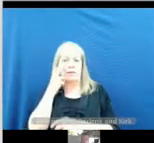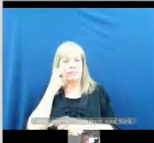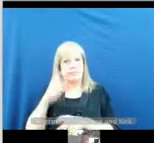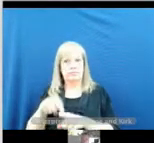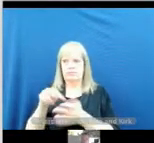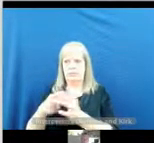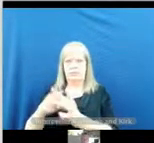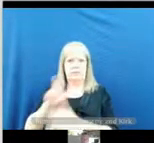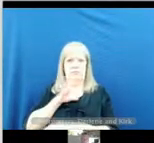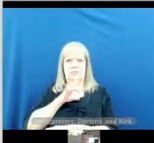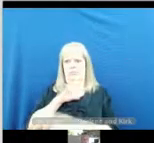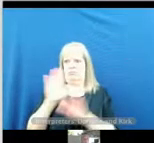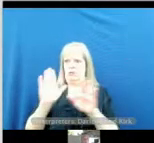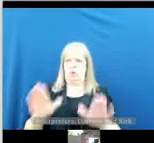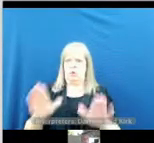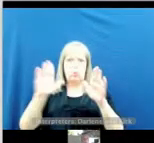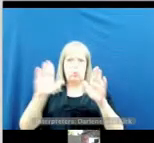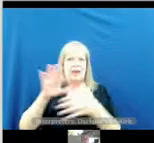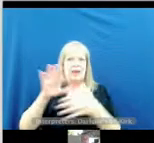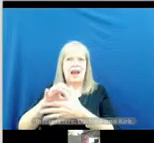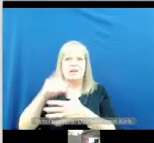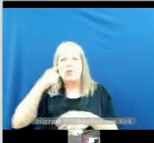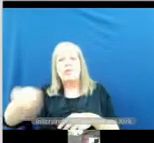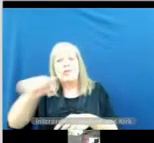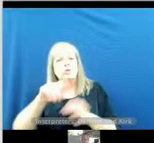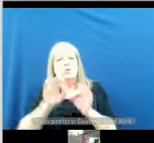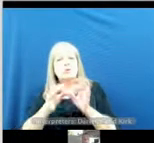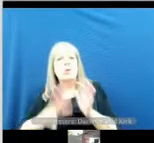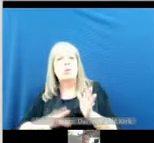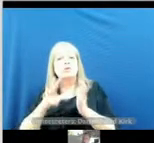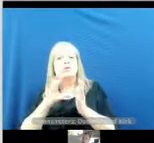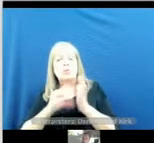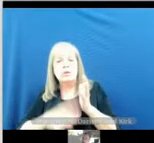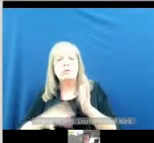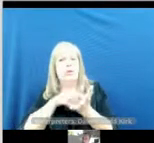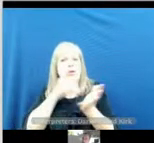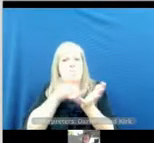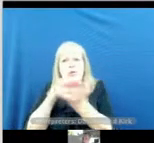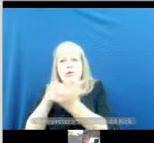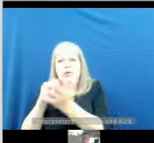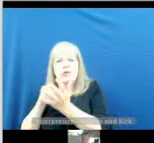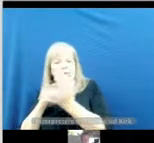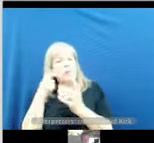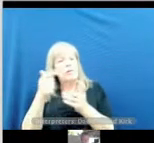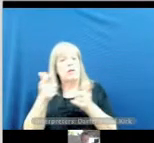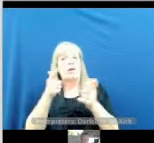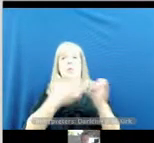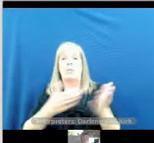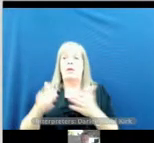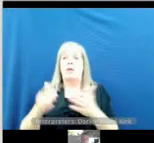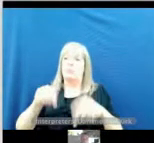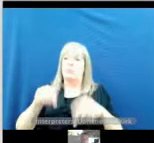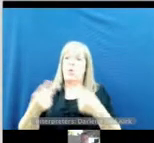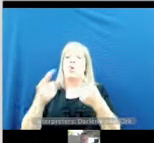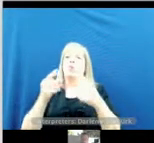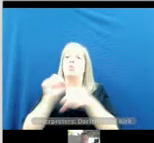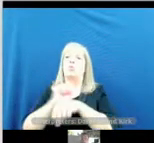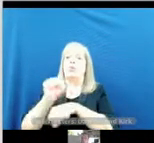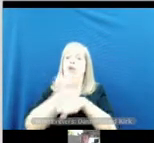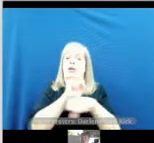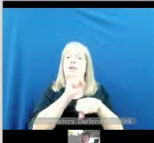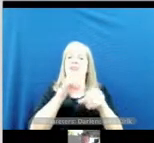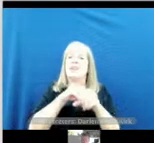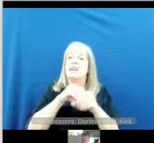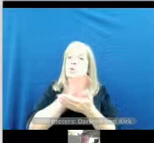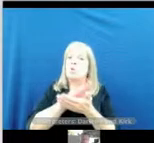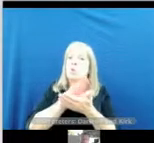for interpreters or interpreting students to learn about, because if they're going to be going into the educational environment working with students,